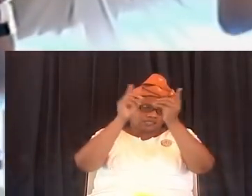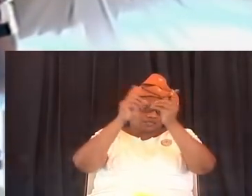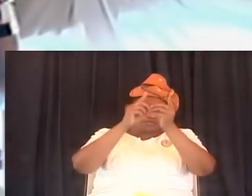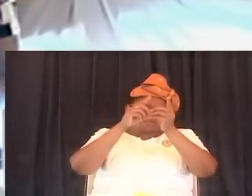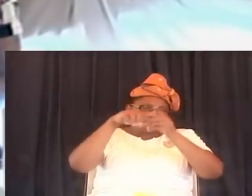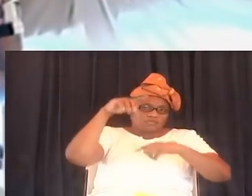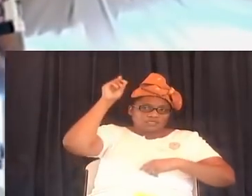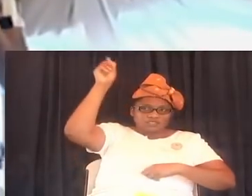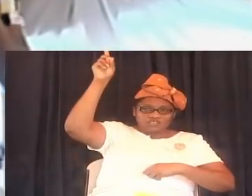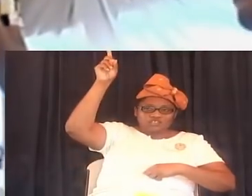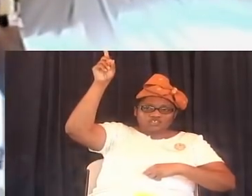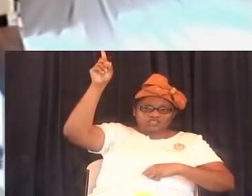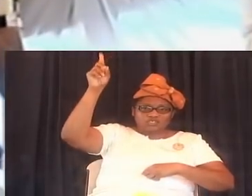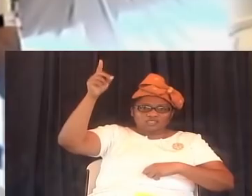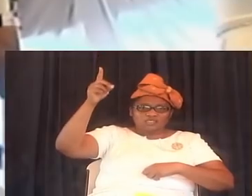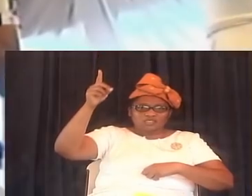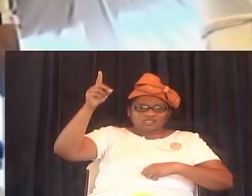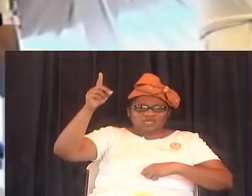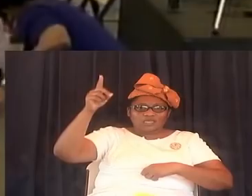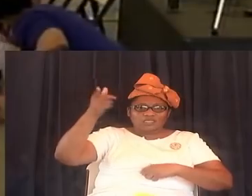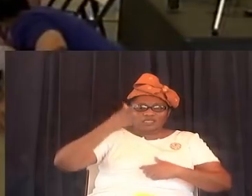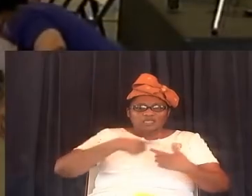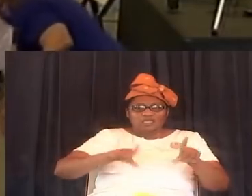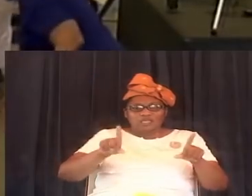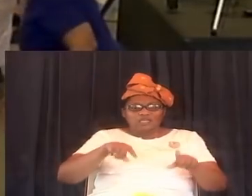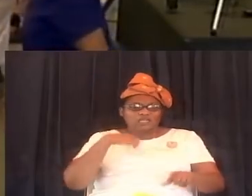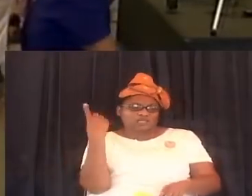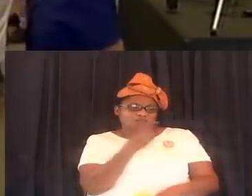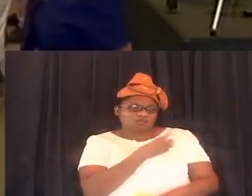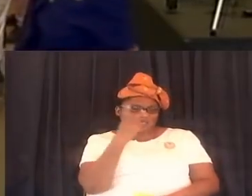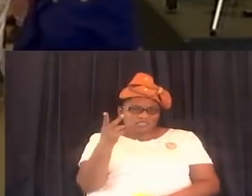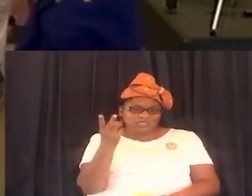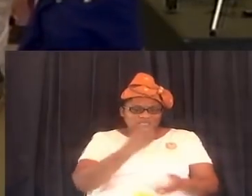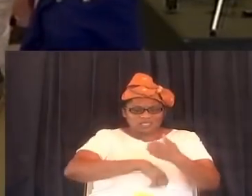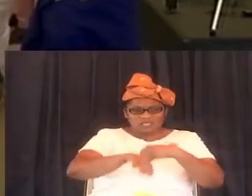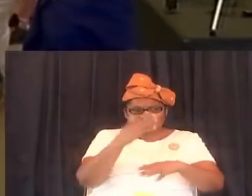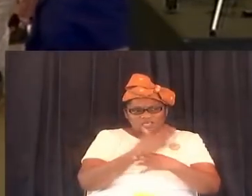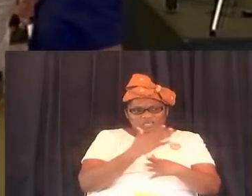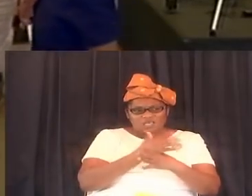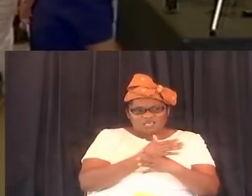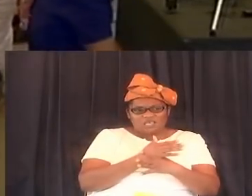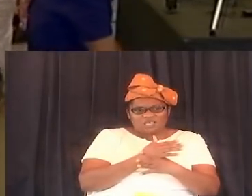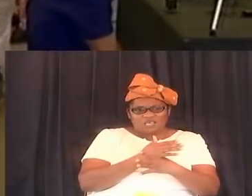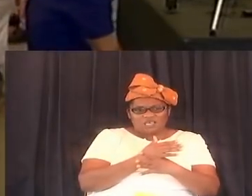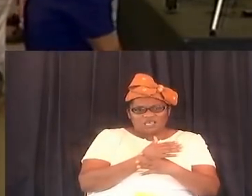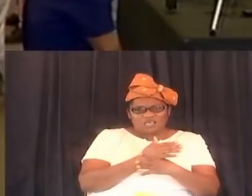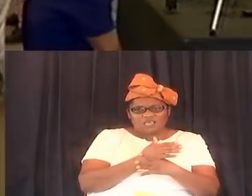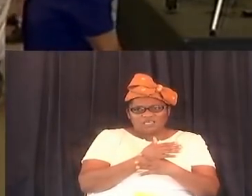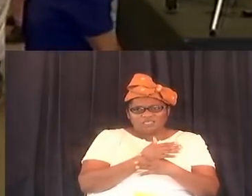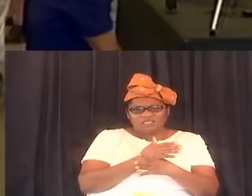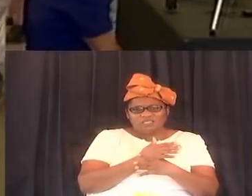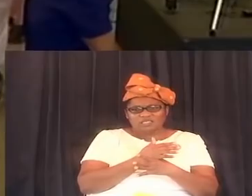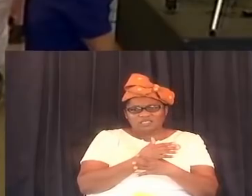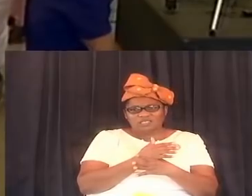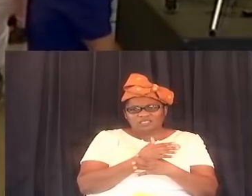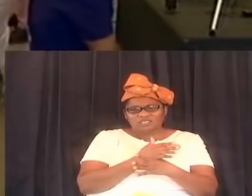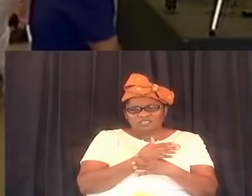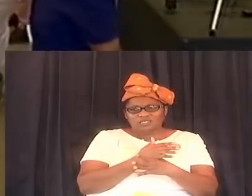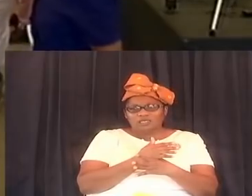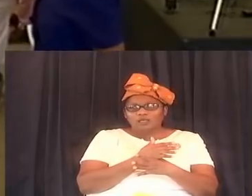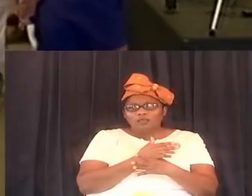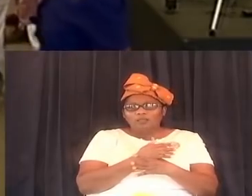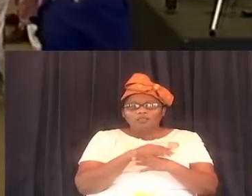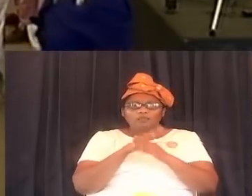looking forward to that day when the trumpet of the Lord shall sound and the dead in Christ shall